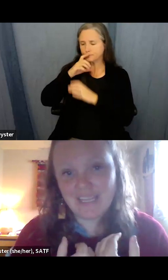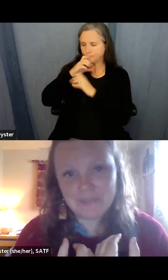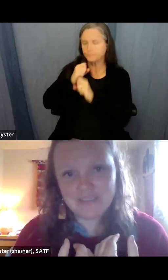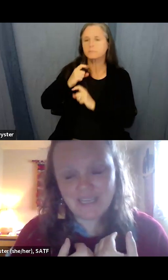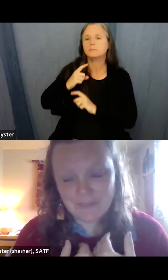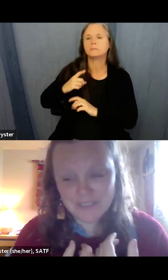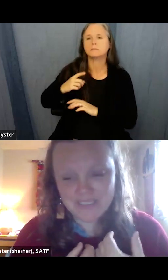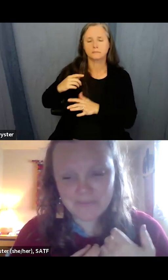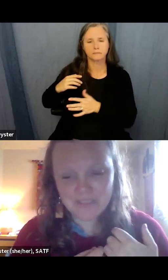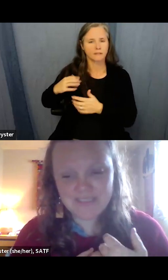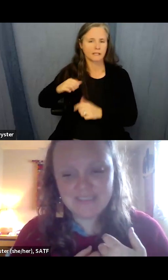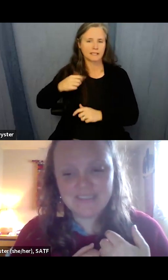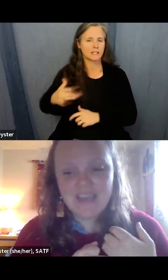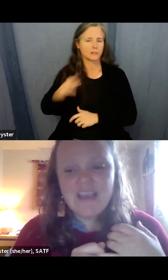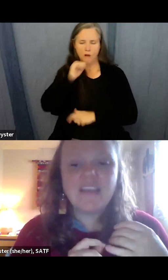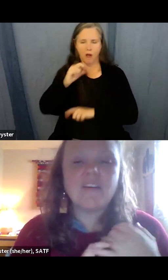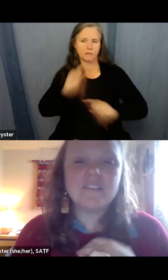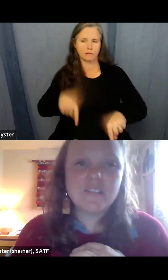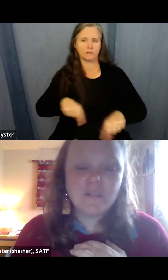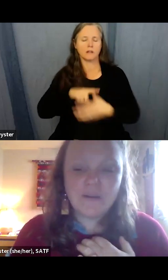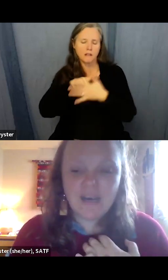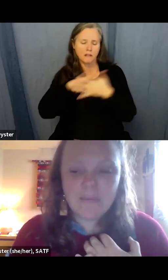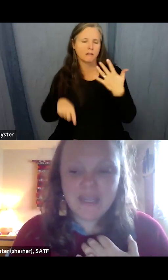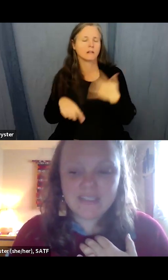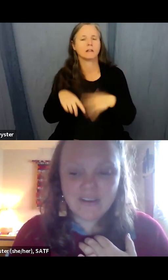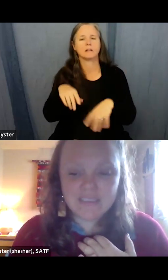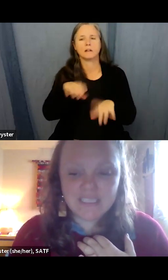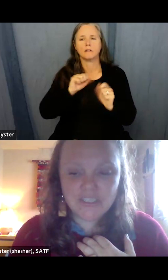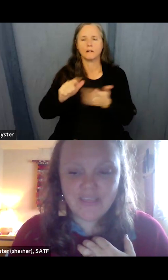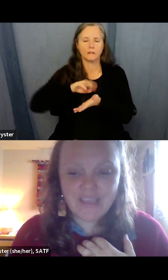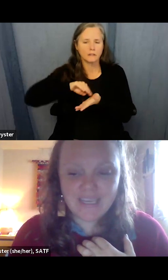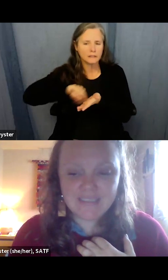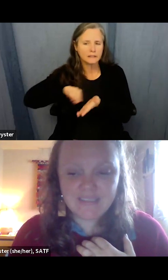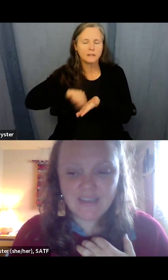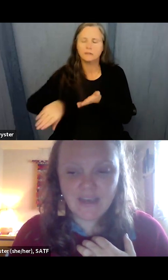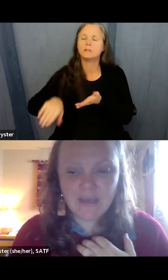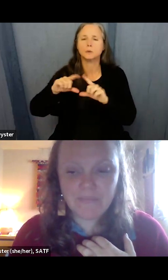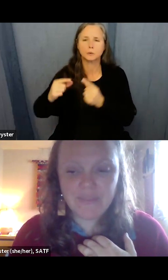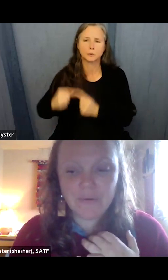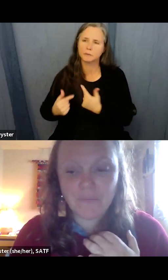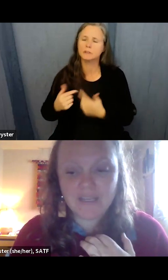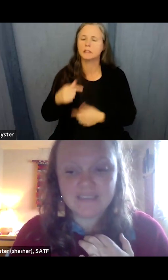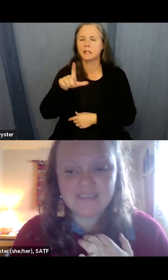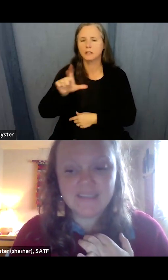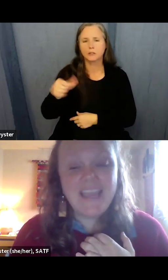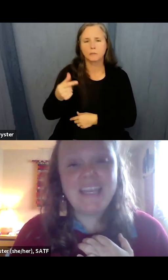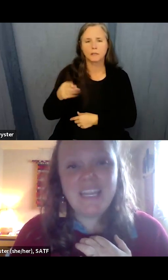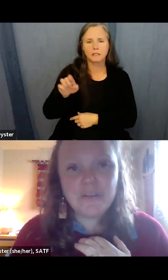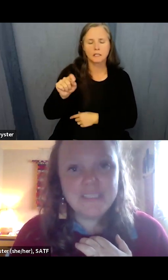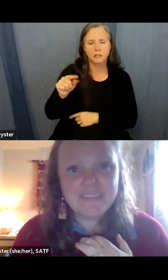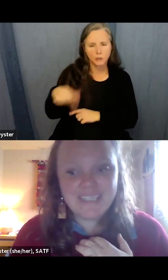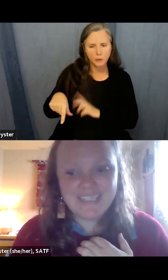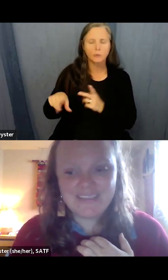accessing on-campus victim services. They also acknowledge that there was